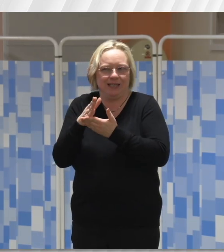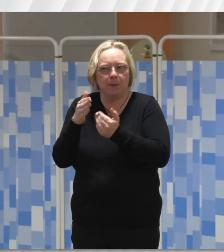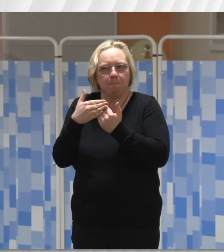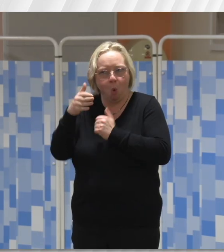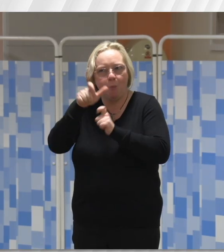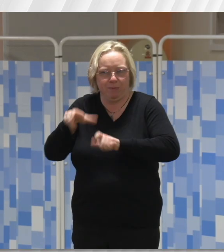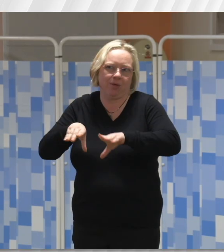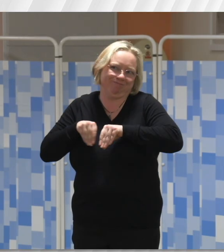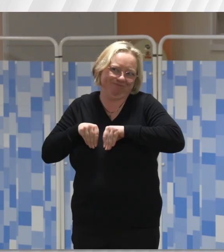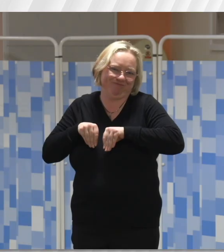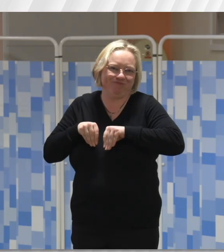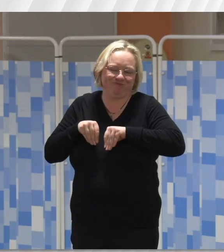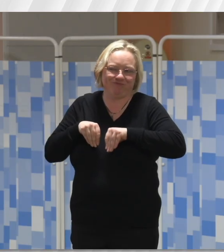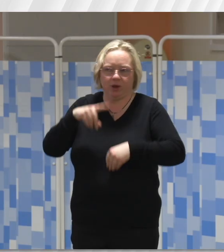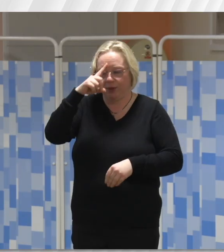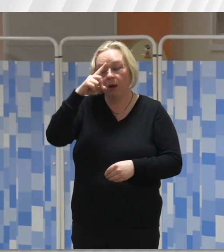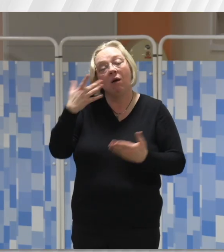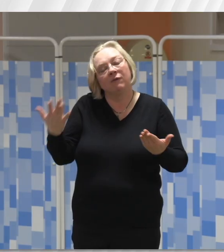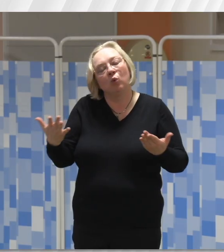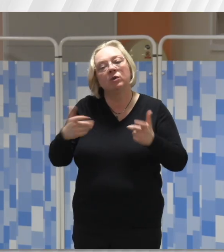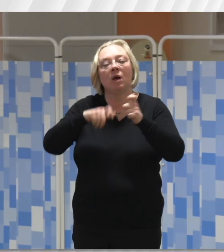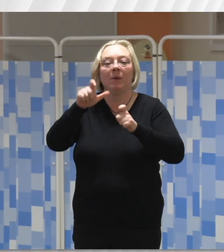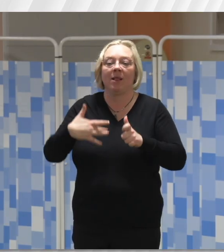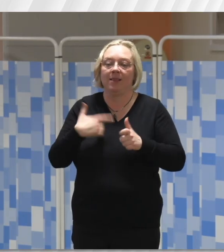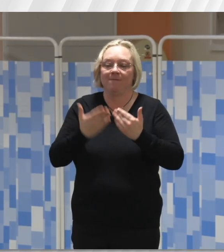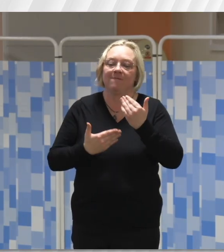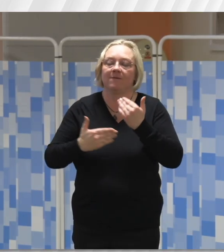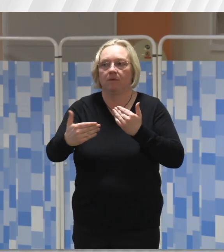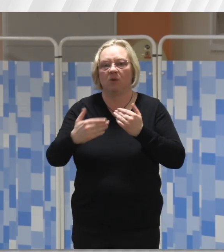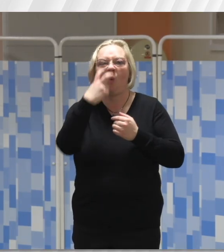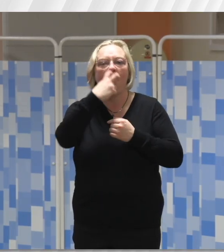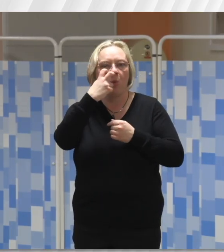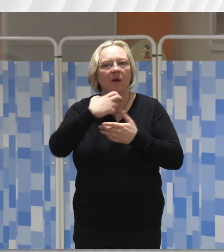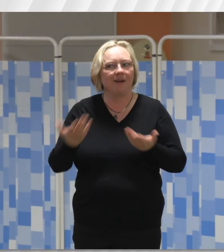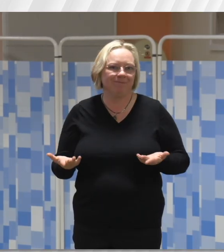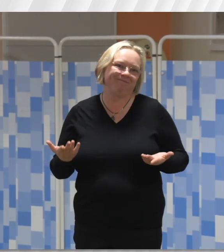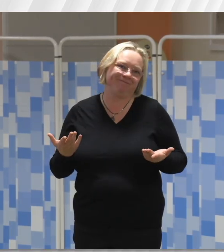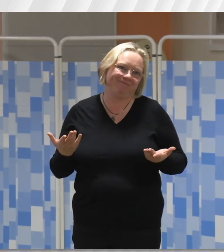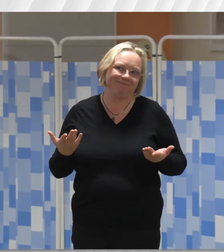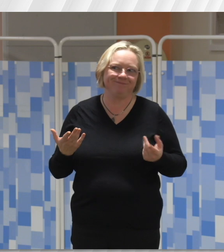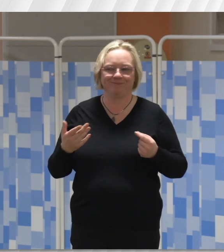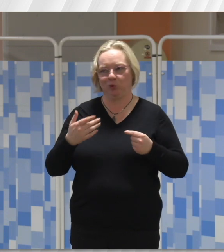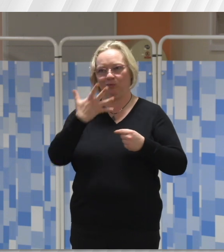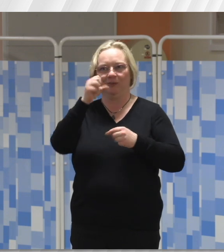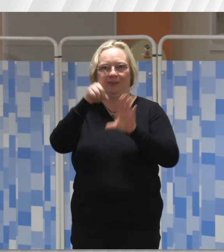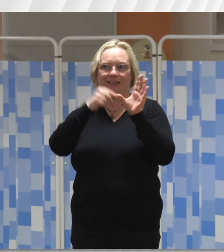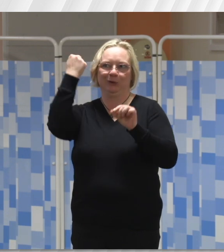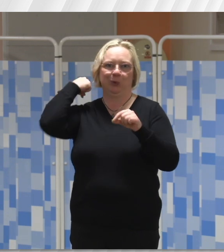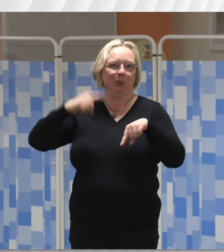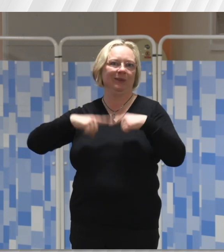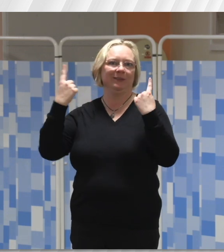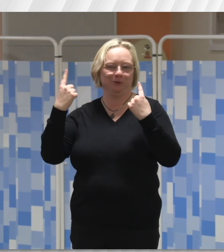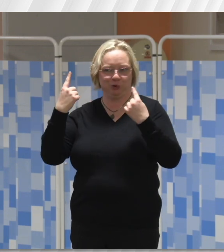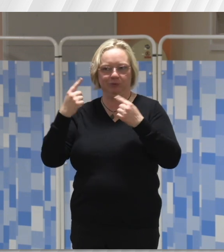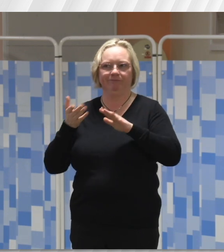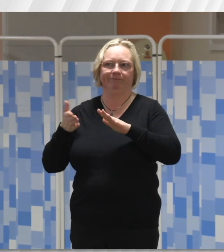better. People obviously are living longer than maybe they did 50 years ago, but the way